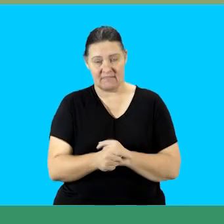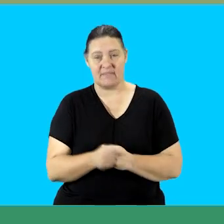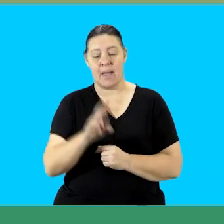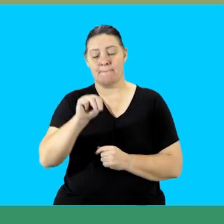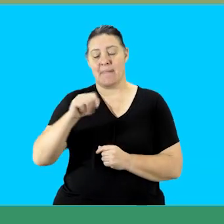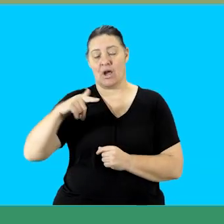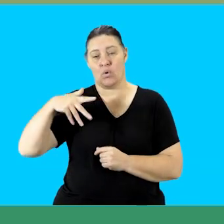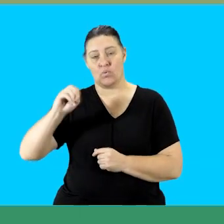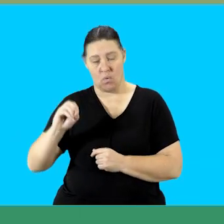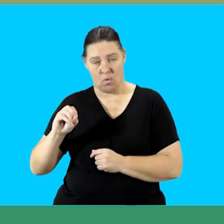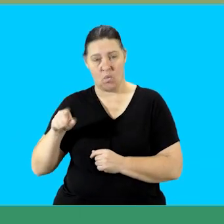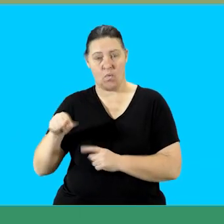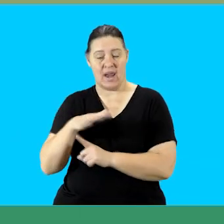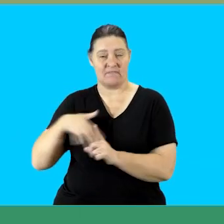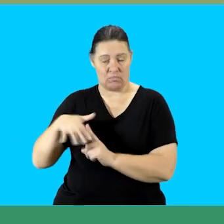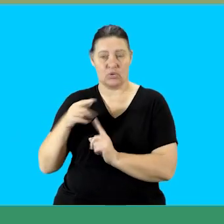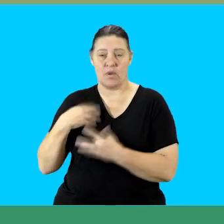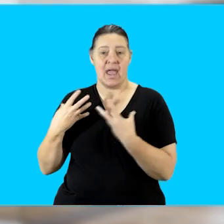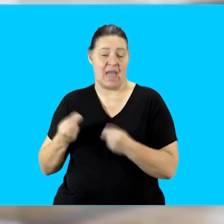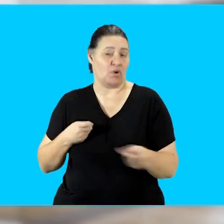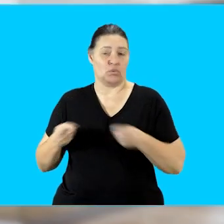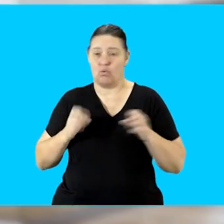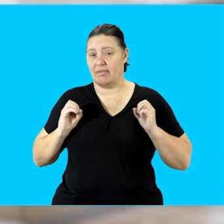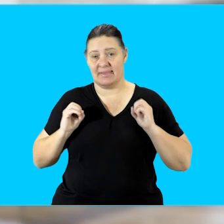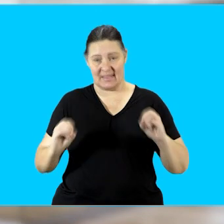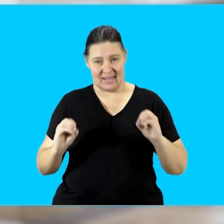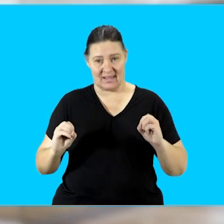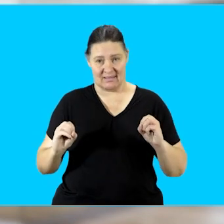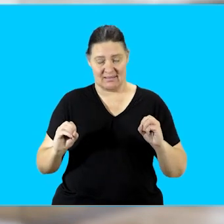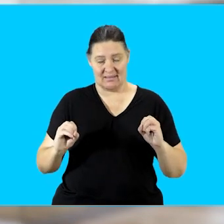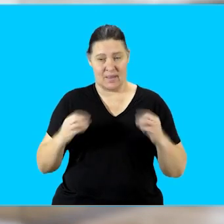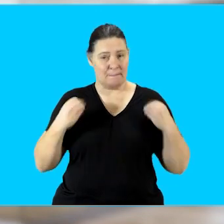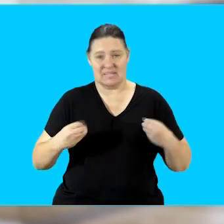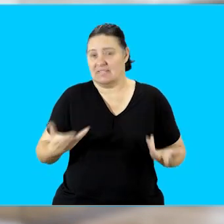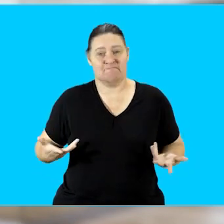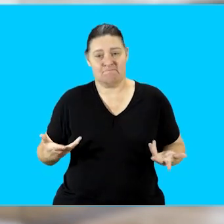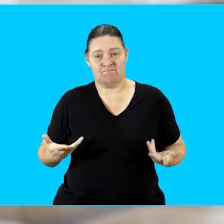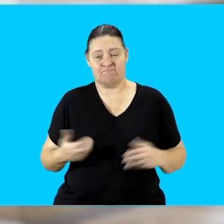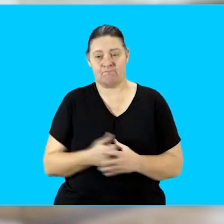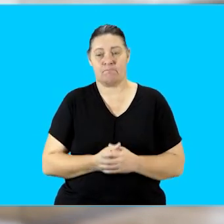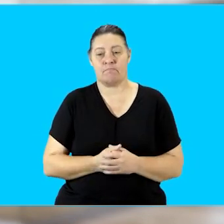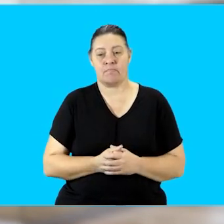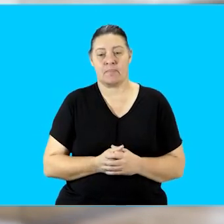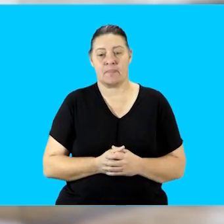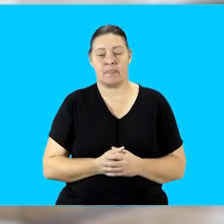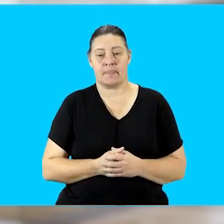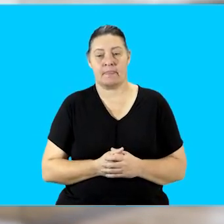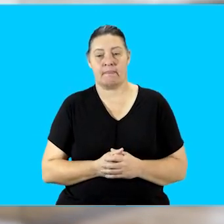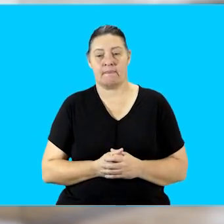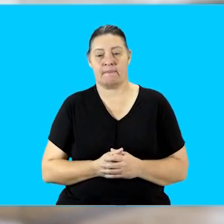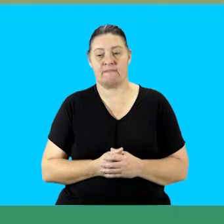Then we move on to the last business environment, which is our macro environment. In that environment, we have no control as a